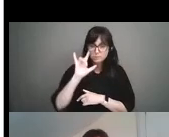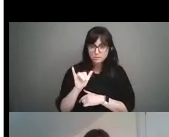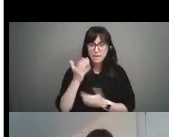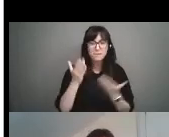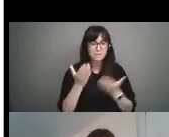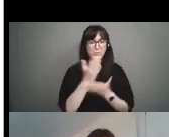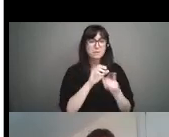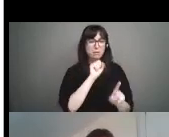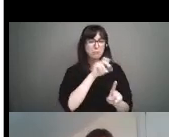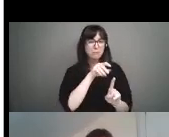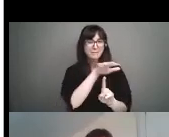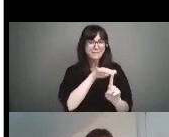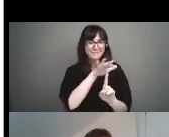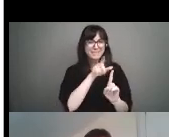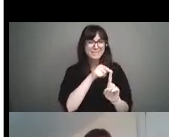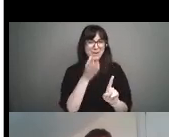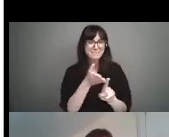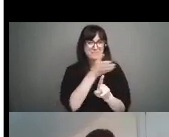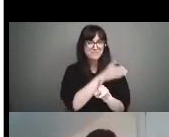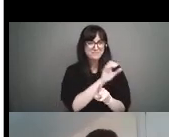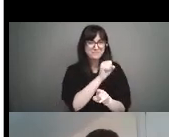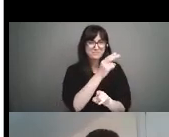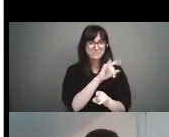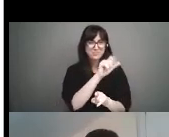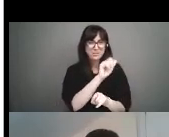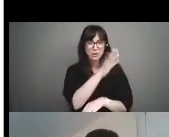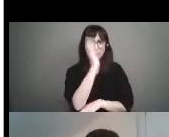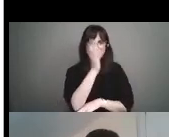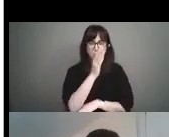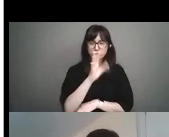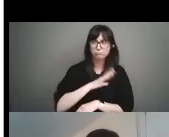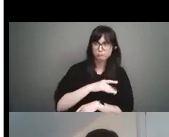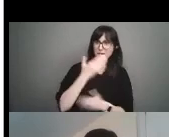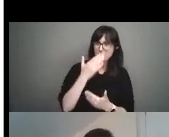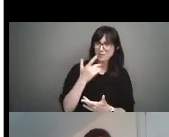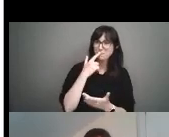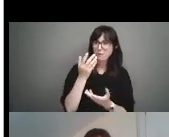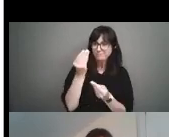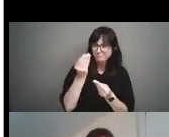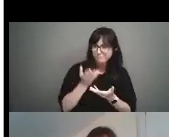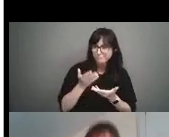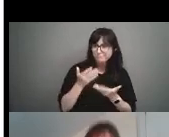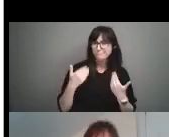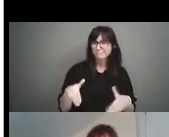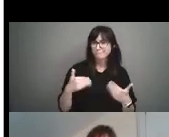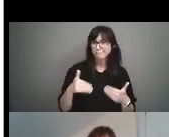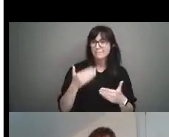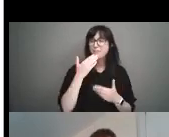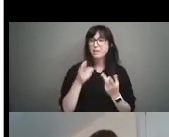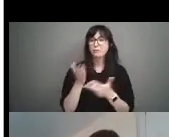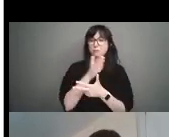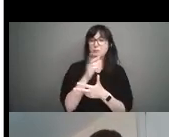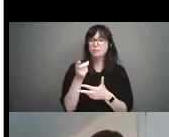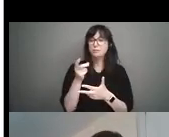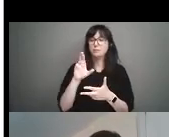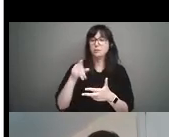of a sense from that presentation from Sheila, and that was very interesting. Thank you so much for sharing that, and thank you to Dr. Puxi too